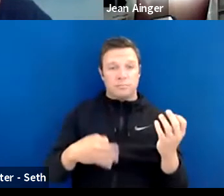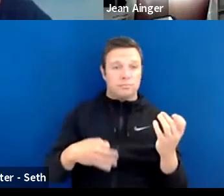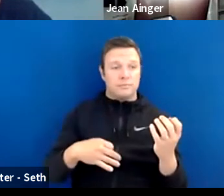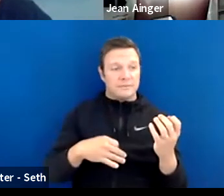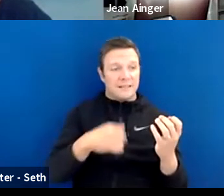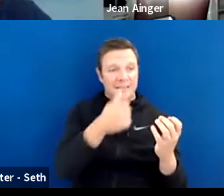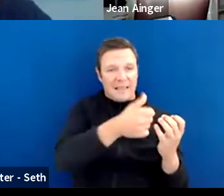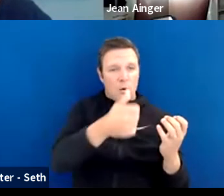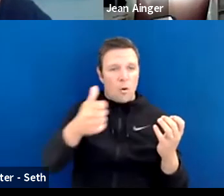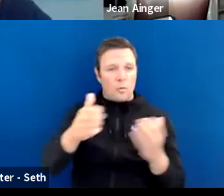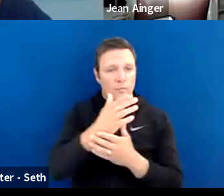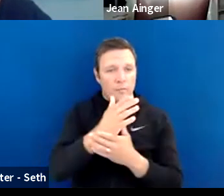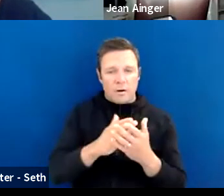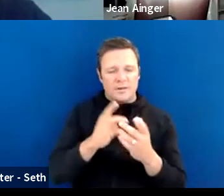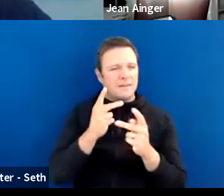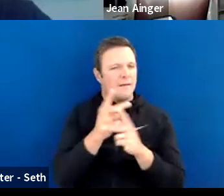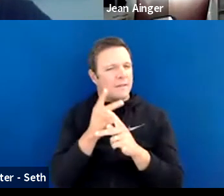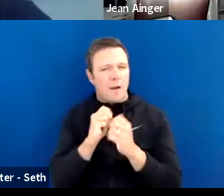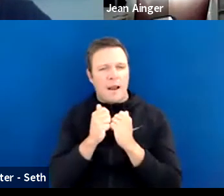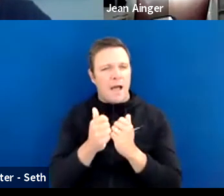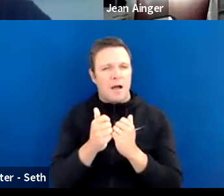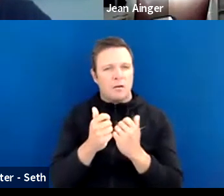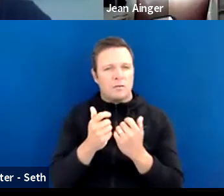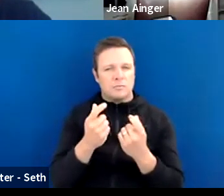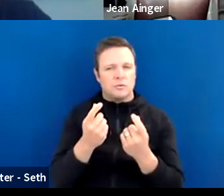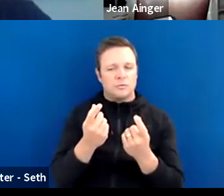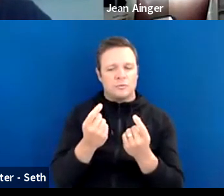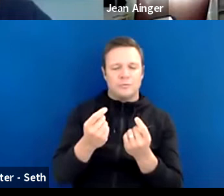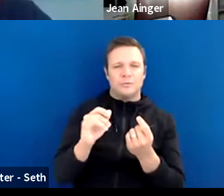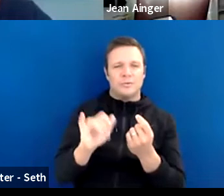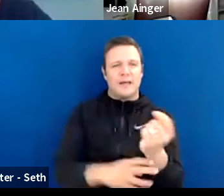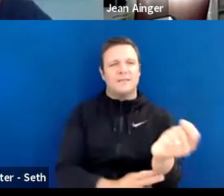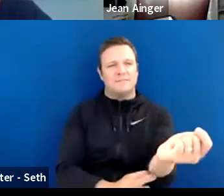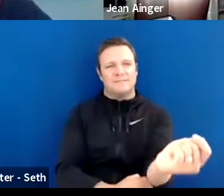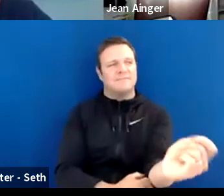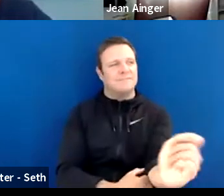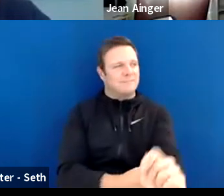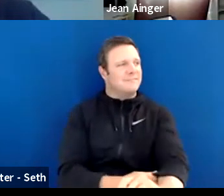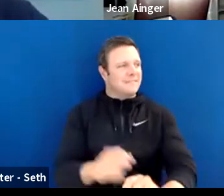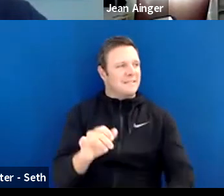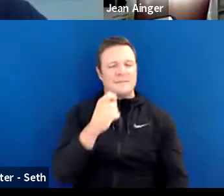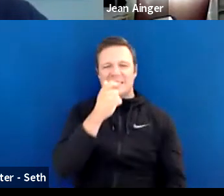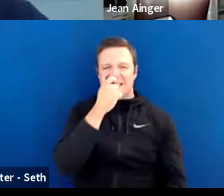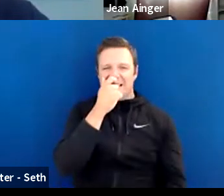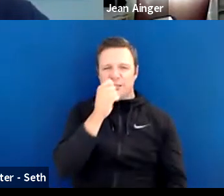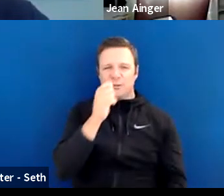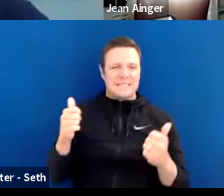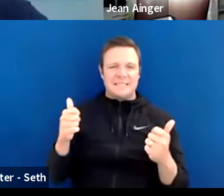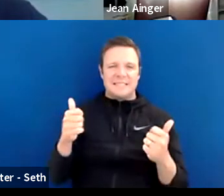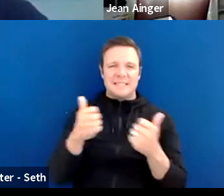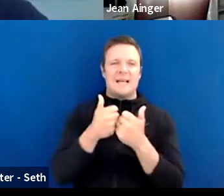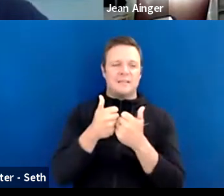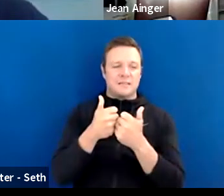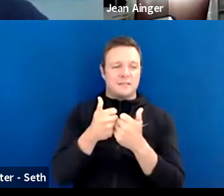So figuring out how to generate these things was an interesting challenge, and what I